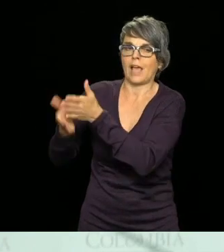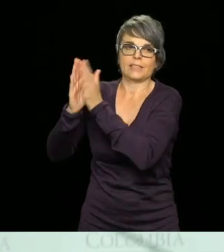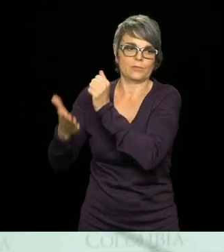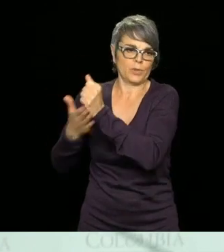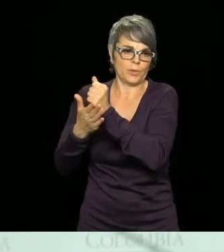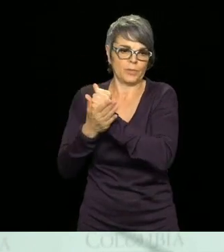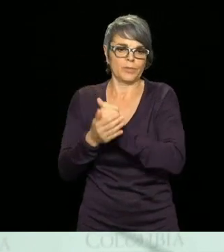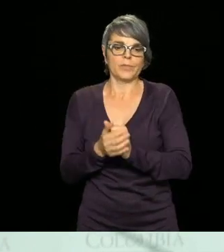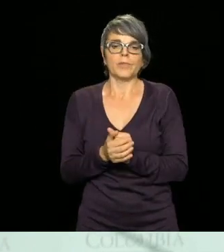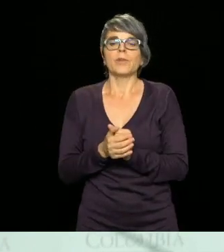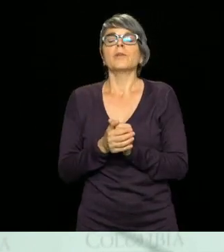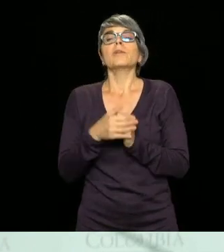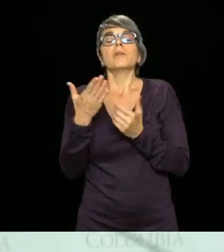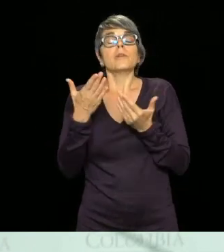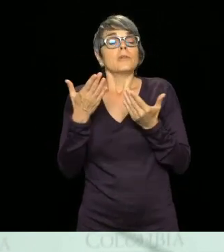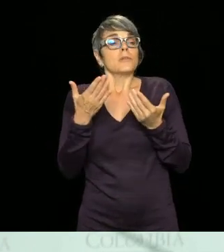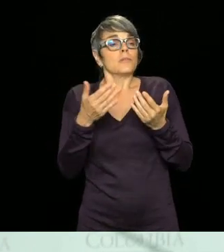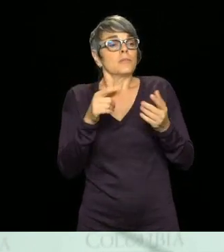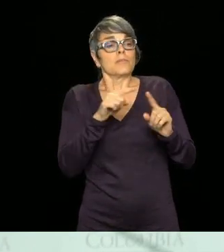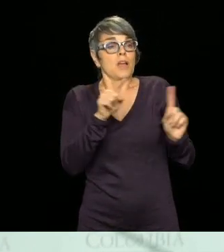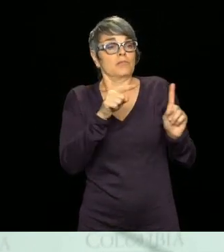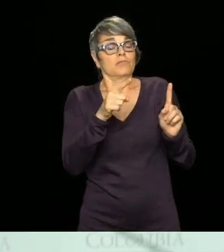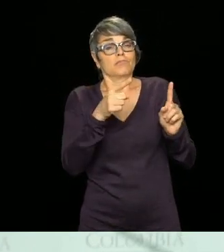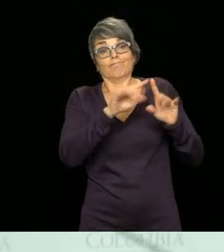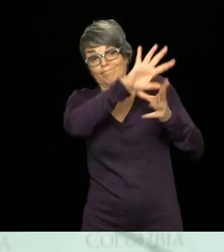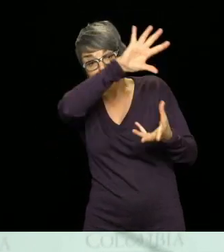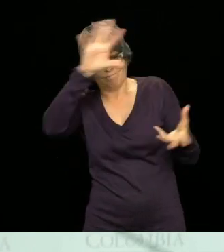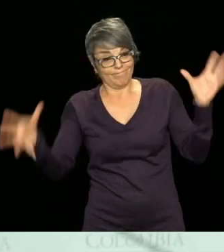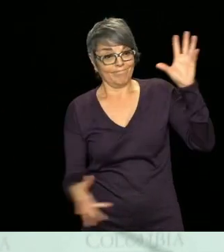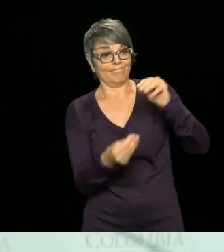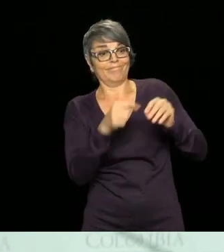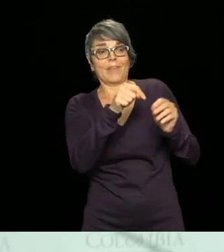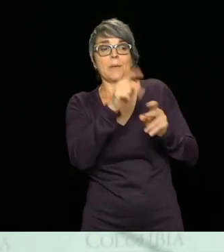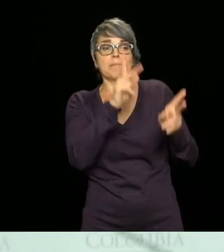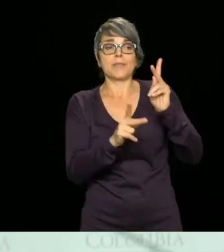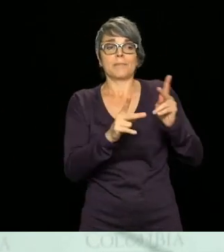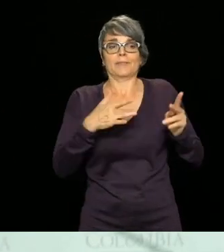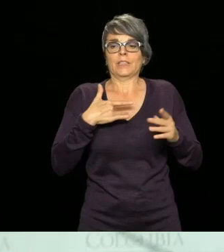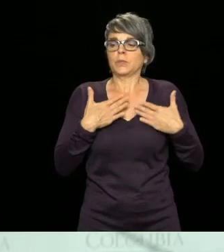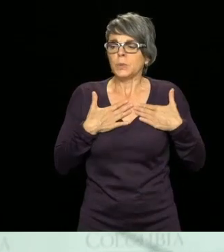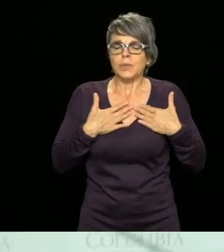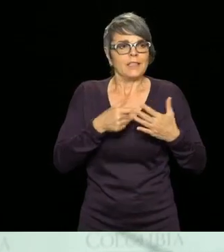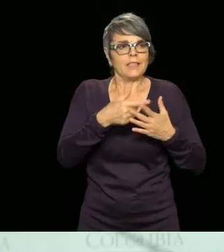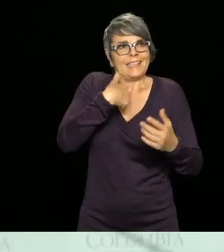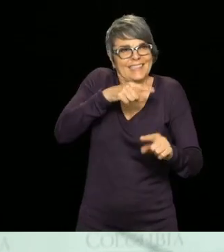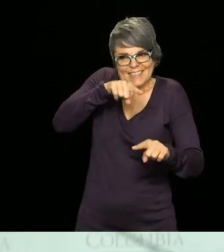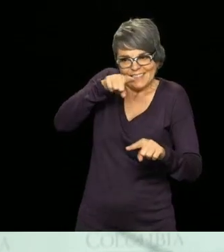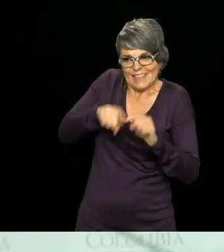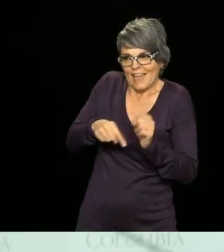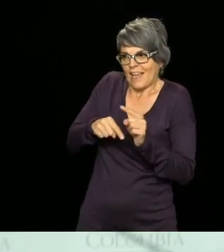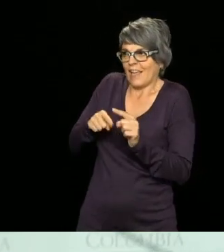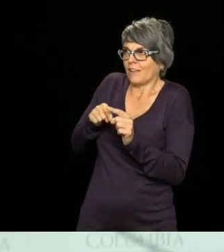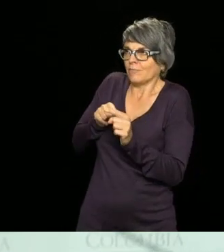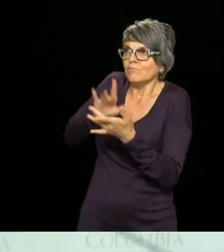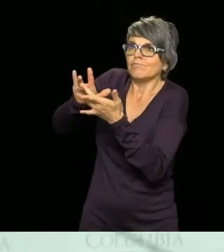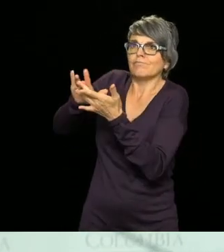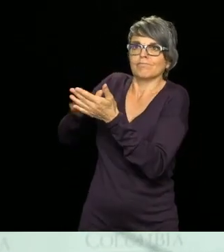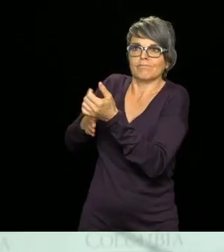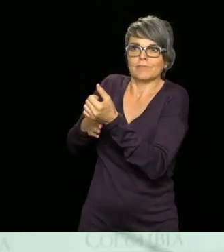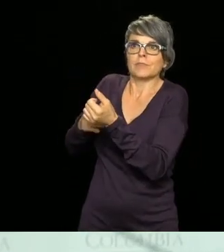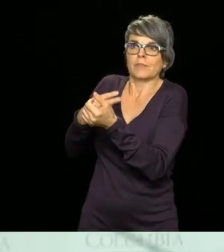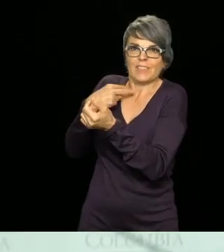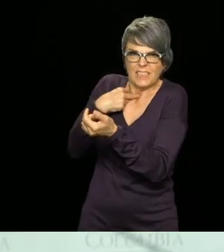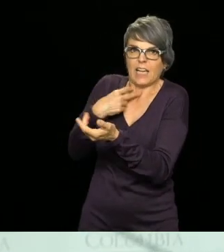and is the lack of freedom to be able to reach out for help. And again, I think that once we are in